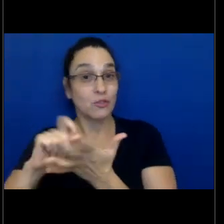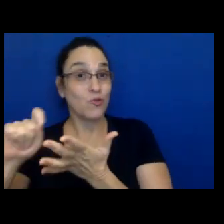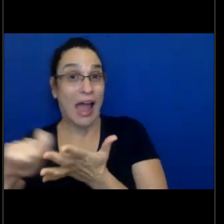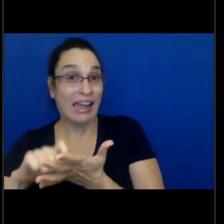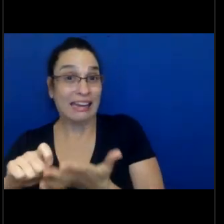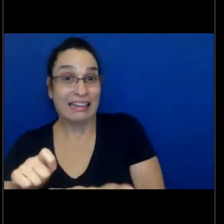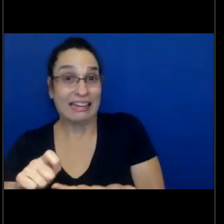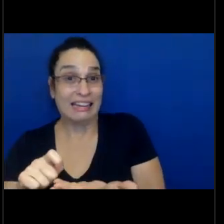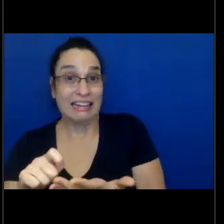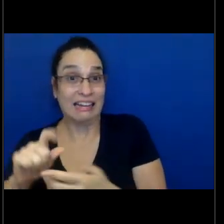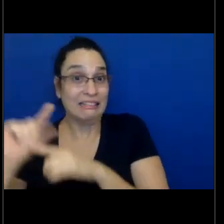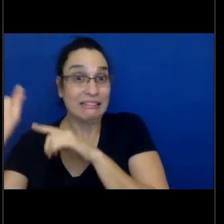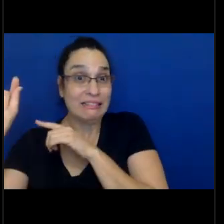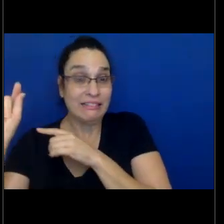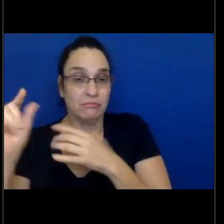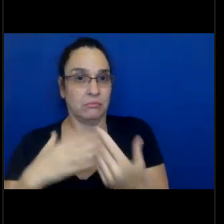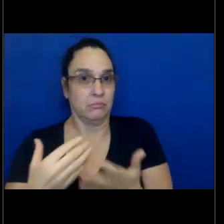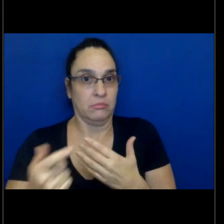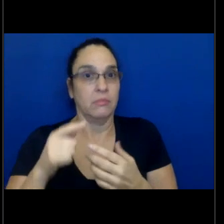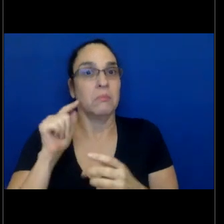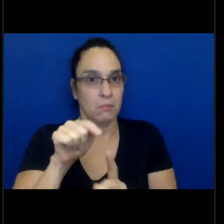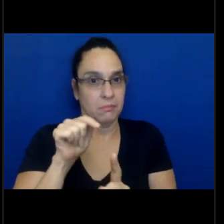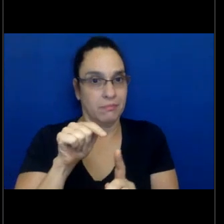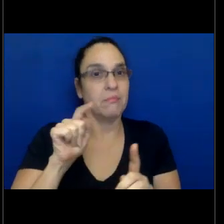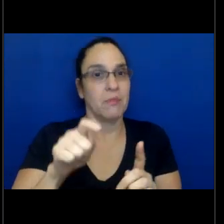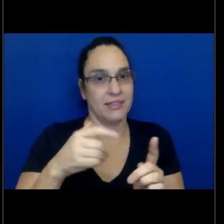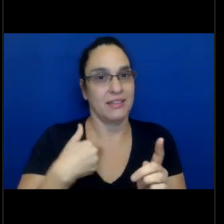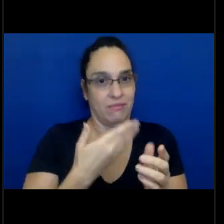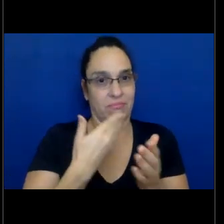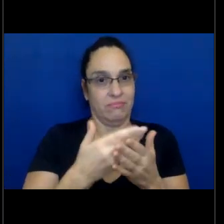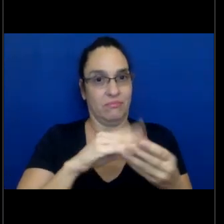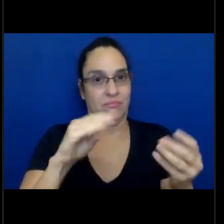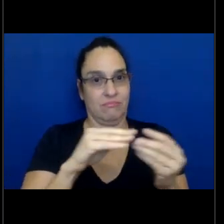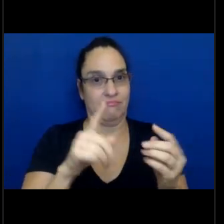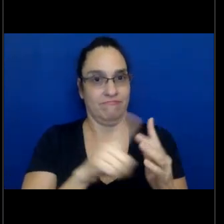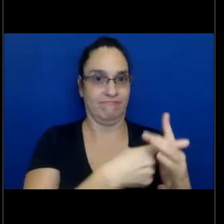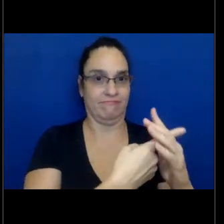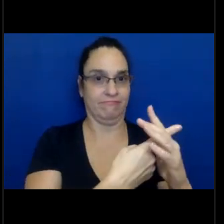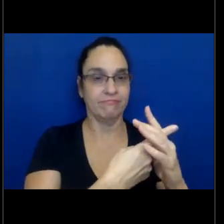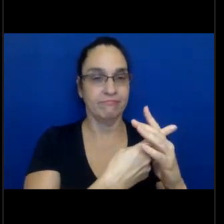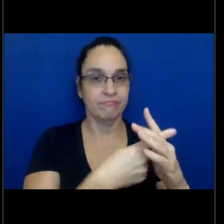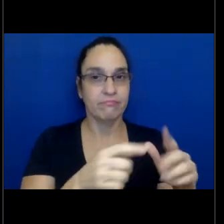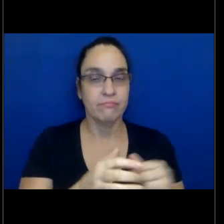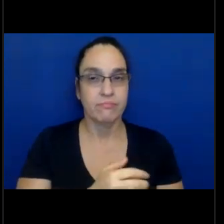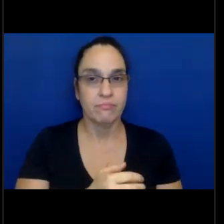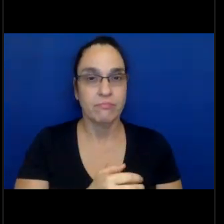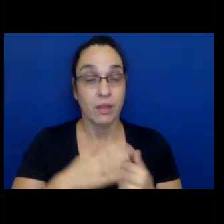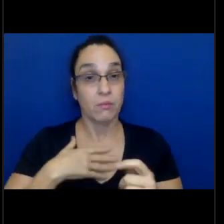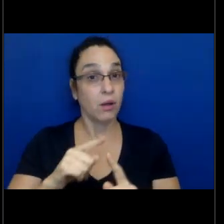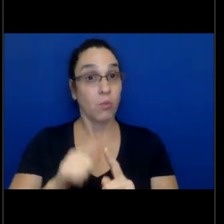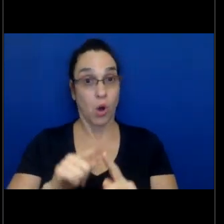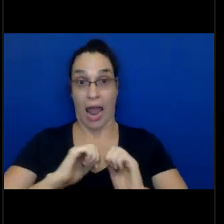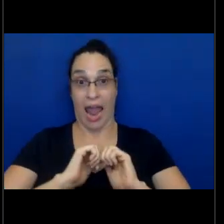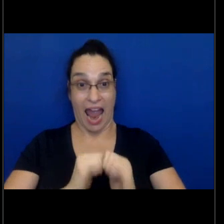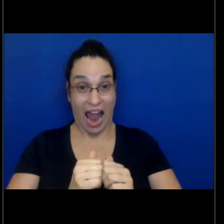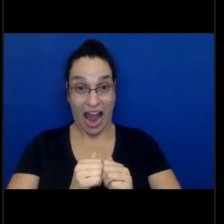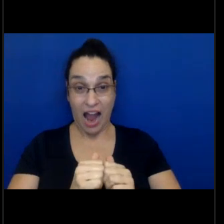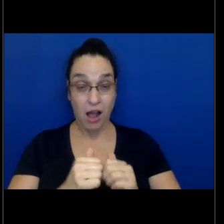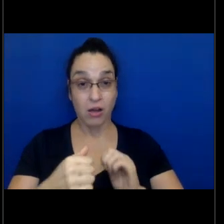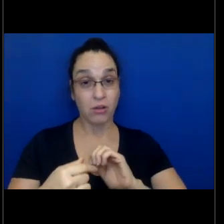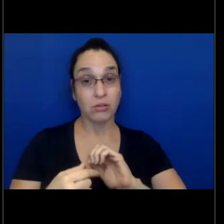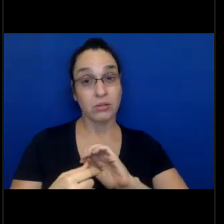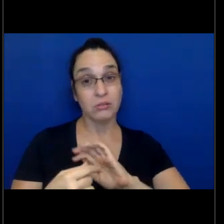the idea has to be there. So what I'm going to talk about today is simply how to convey those ideas better in